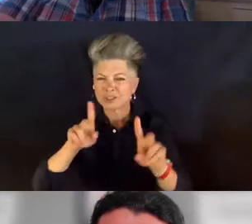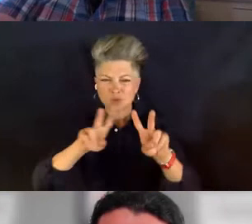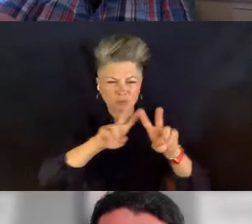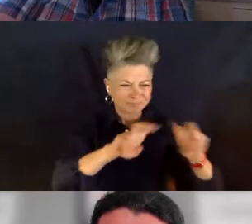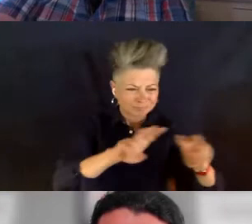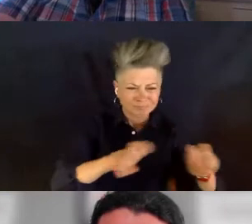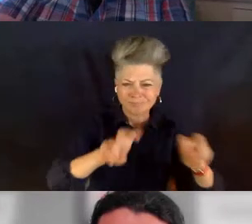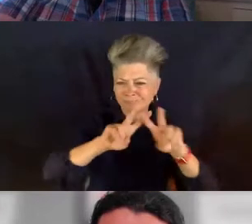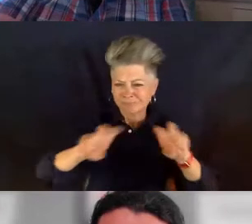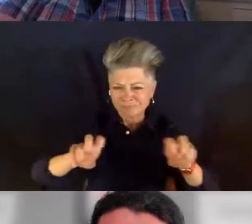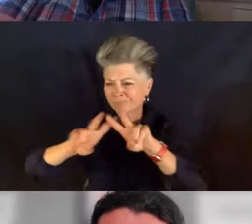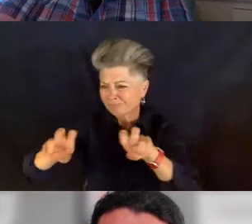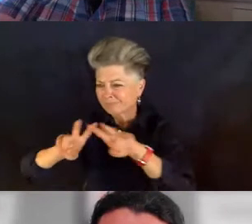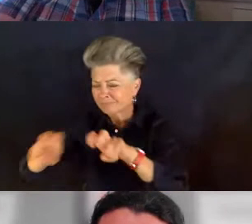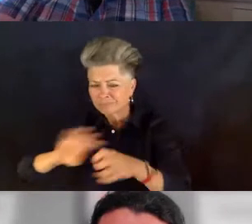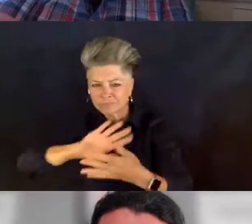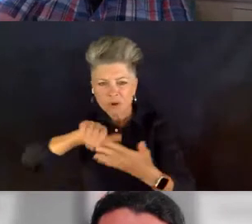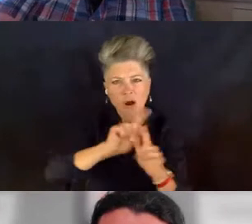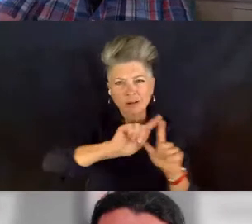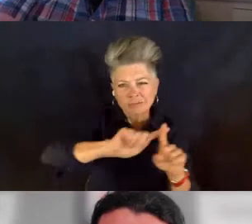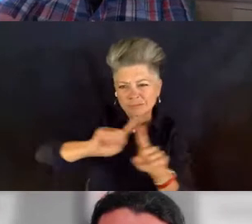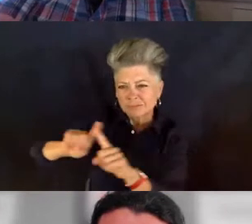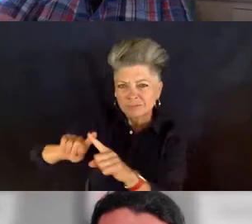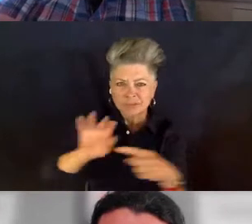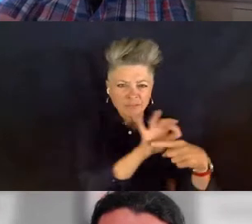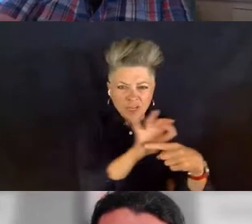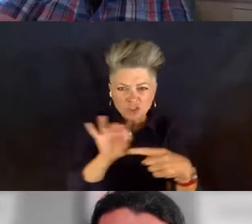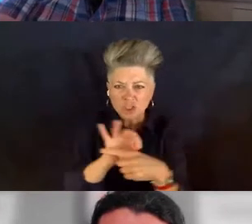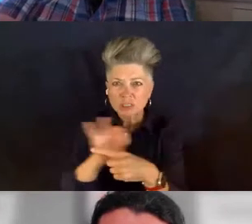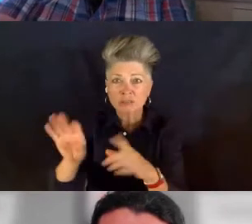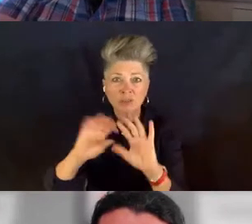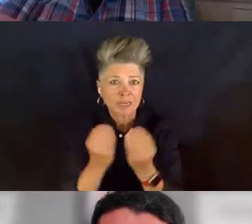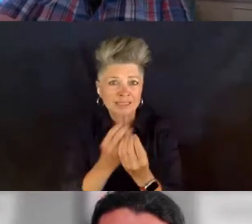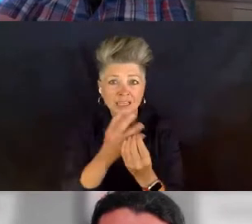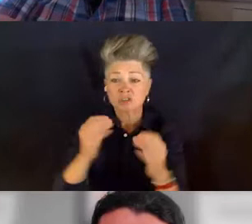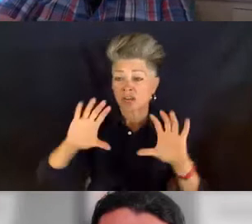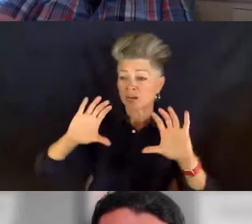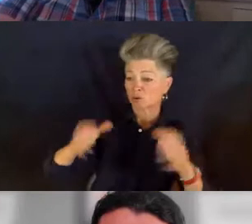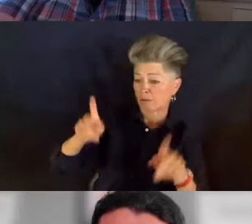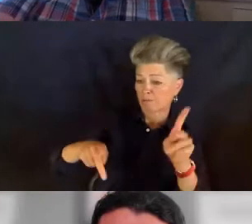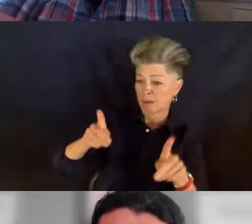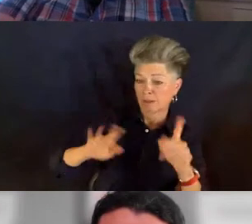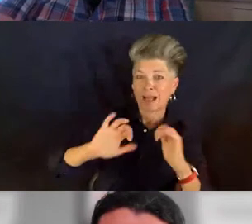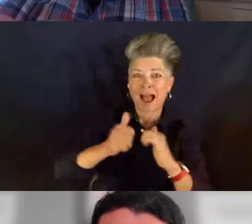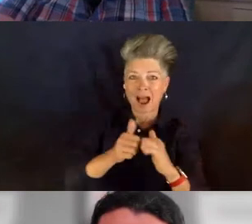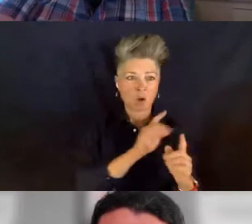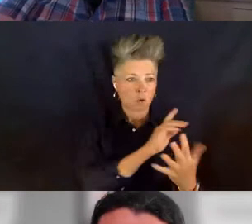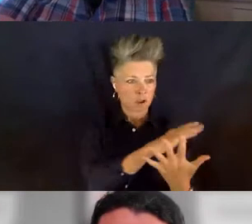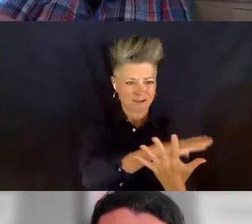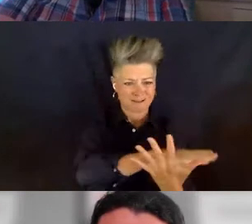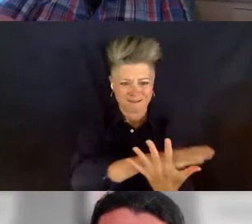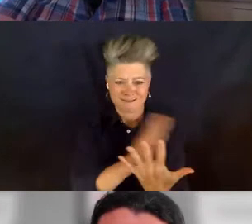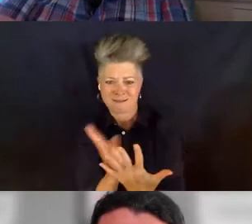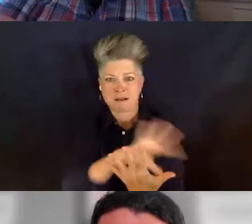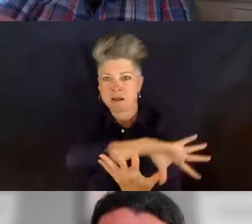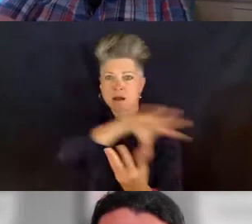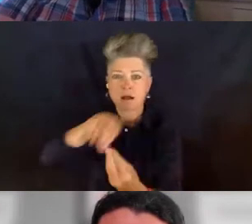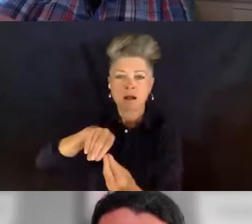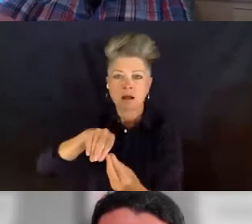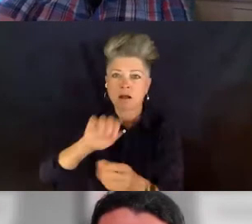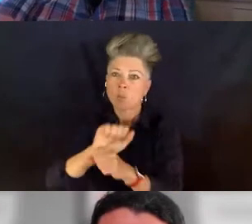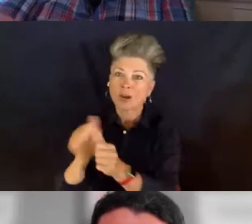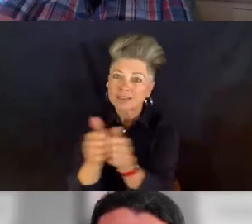of a particular organization or a group of people and how they're all working together in order to affect change.